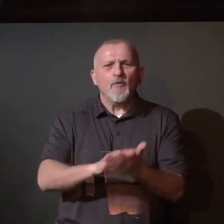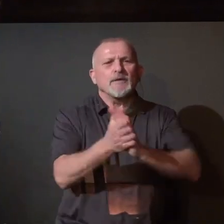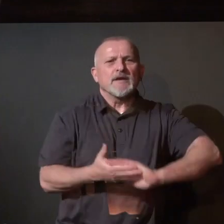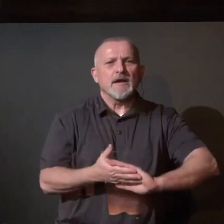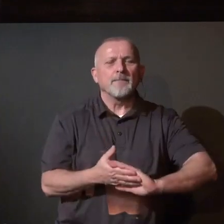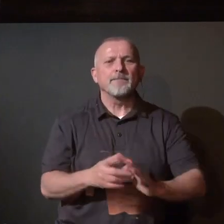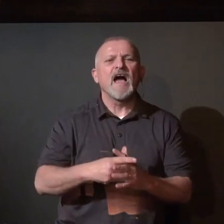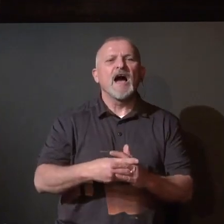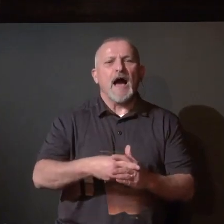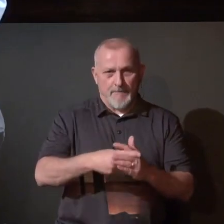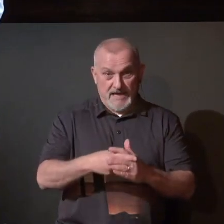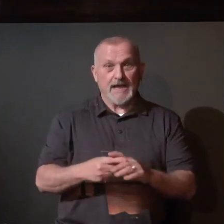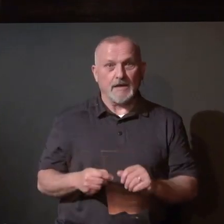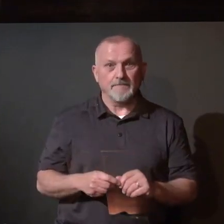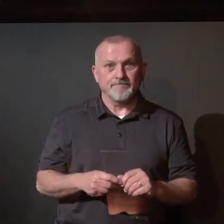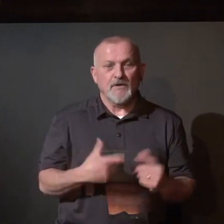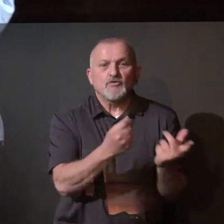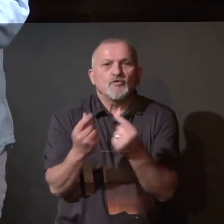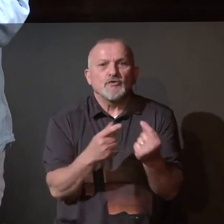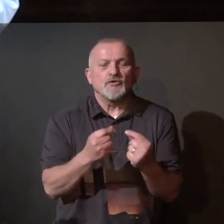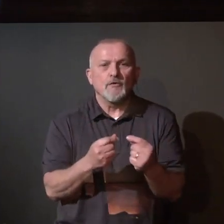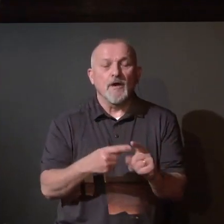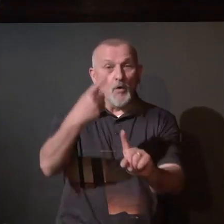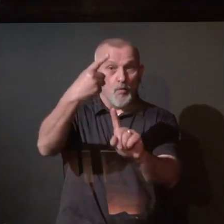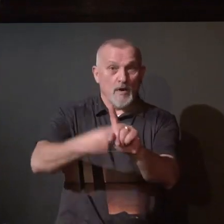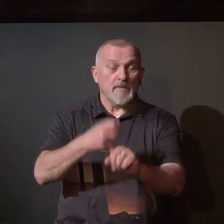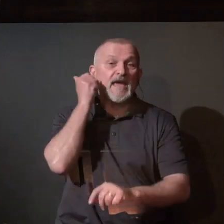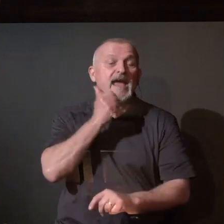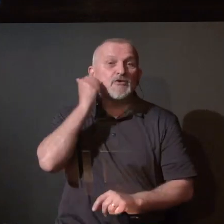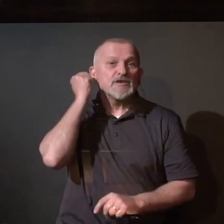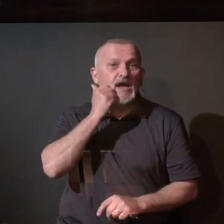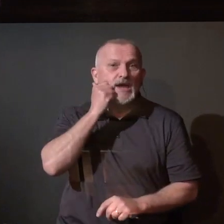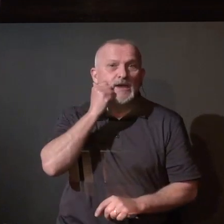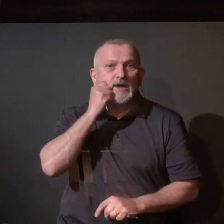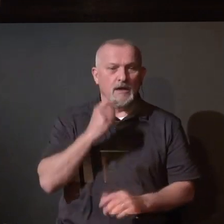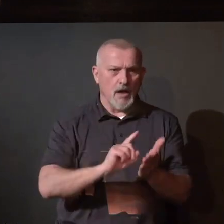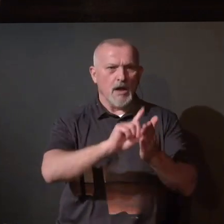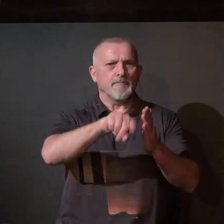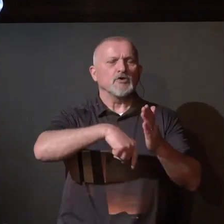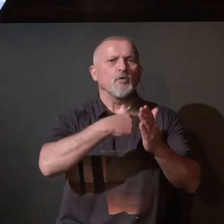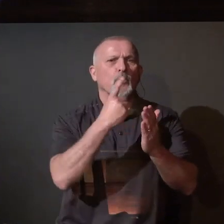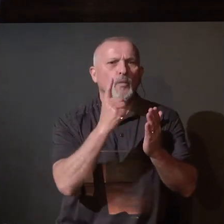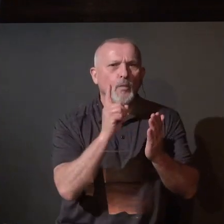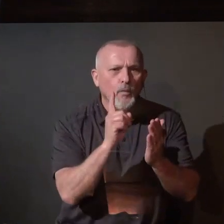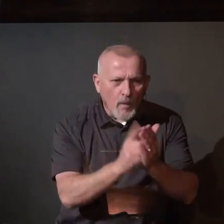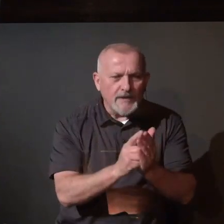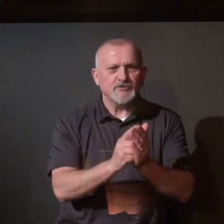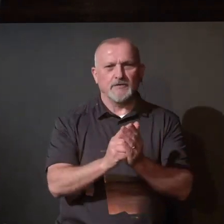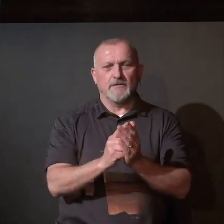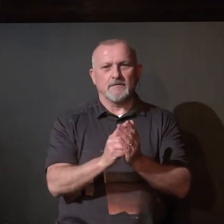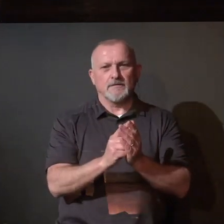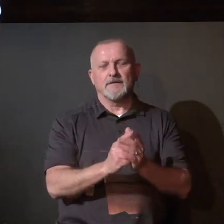here's what I'm going to do. I'm going to, every day for a month, I'm going to tune in for 1 hour a week to Top